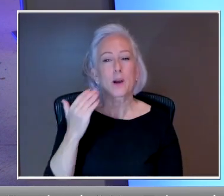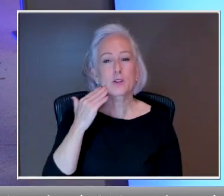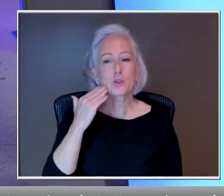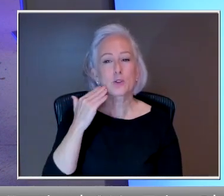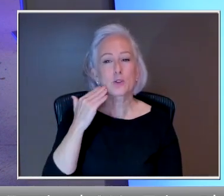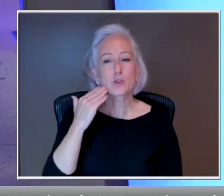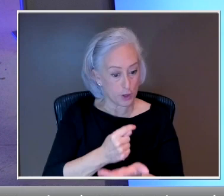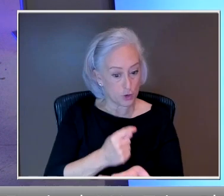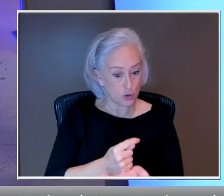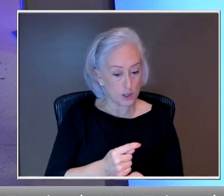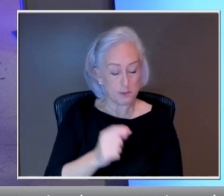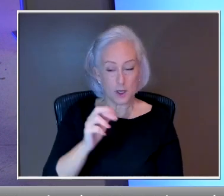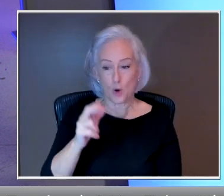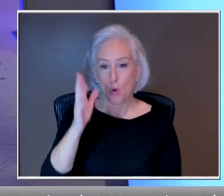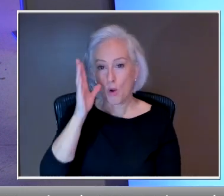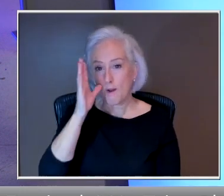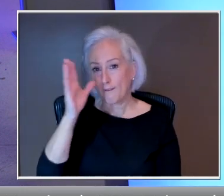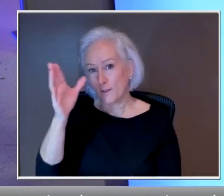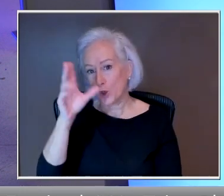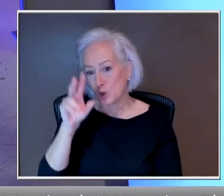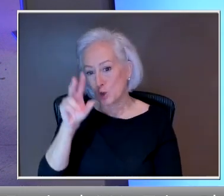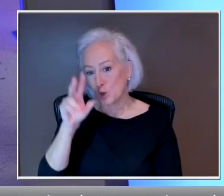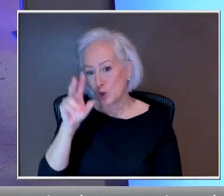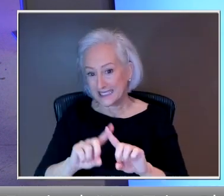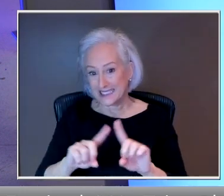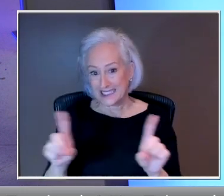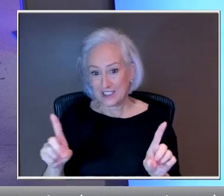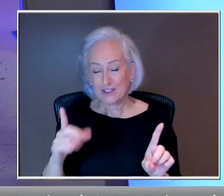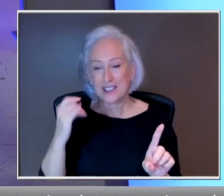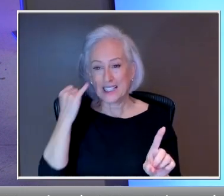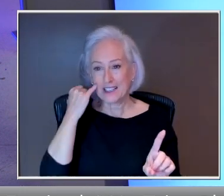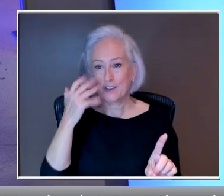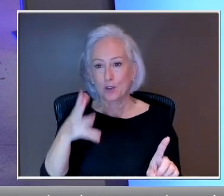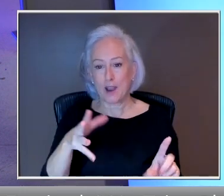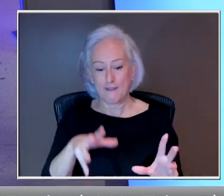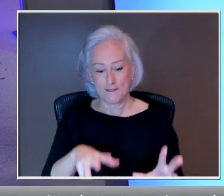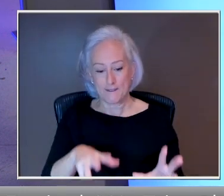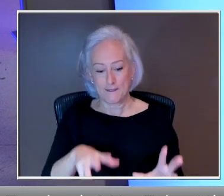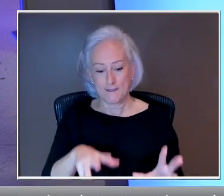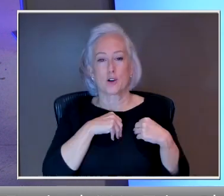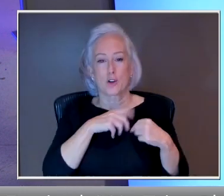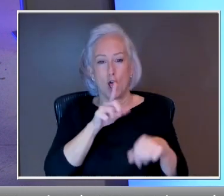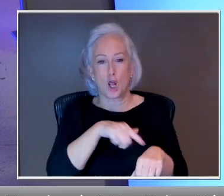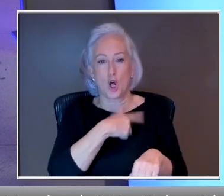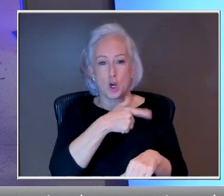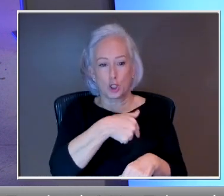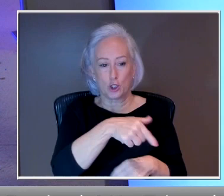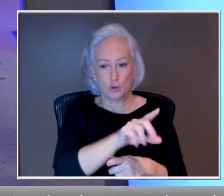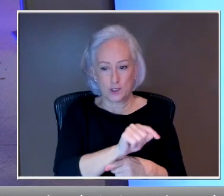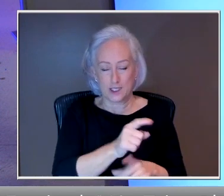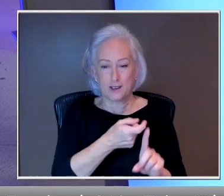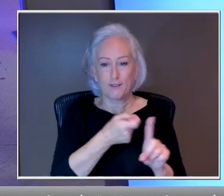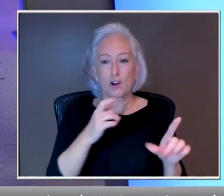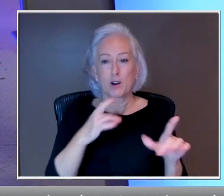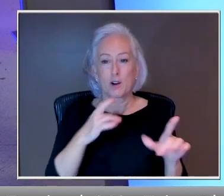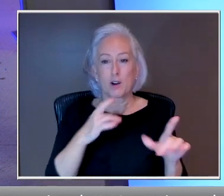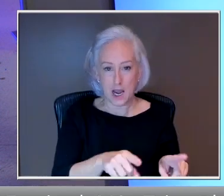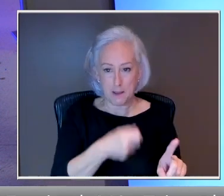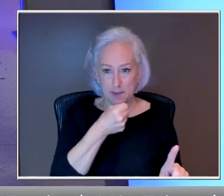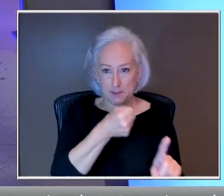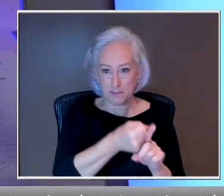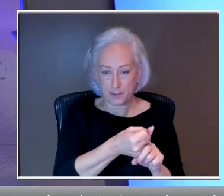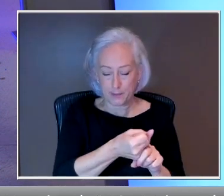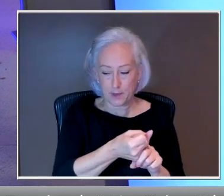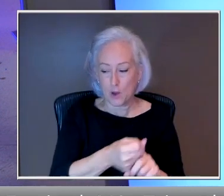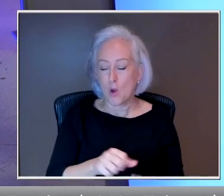outlook is different at all if you have the acquired long QT that was brought on by an event, or if you have it